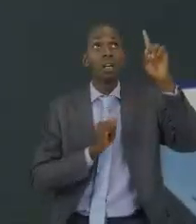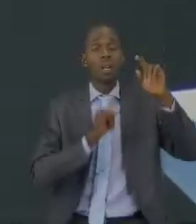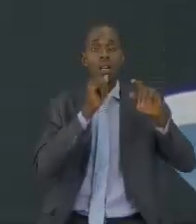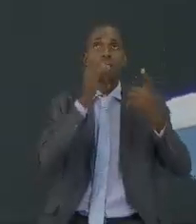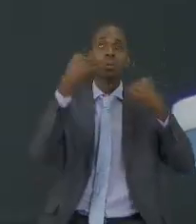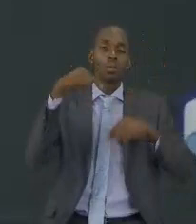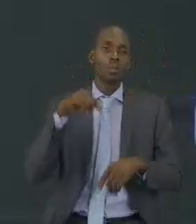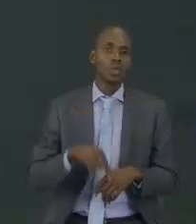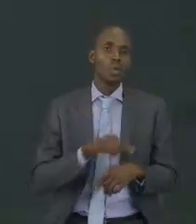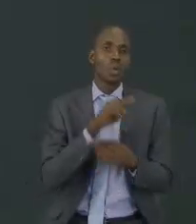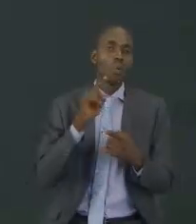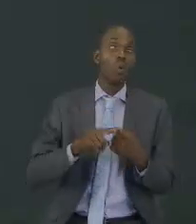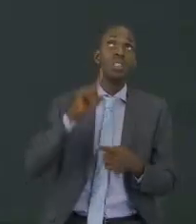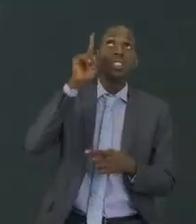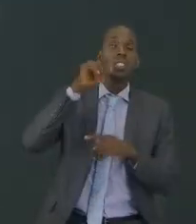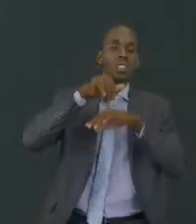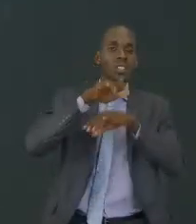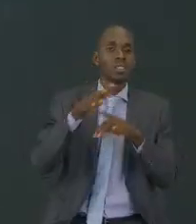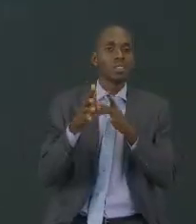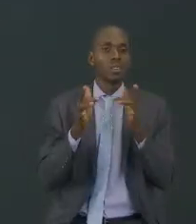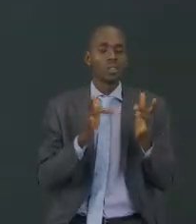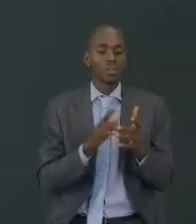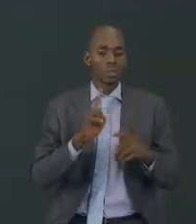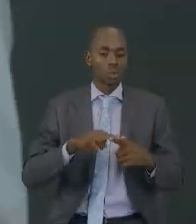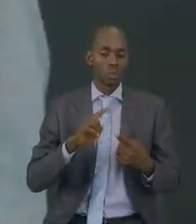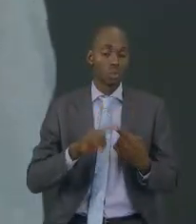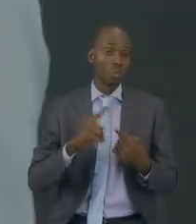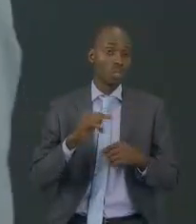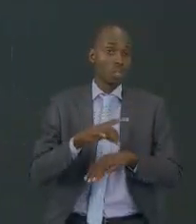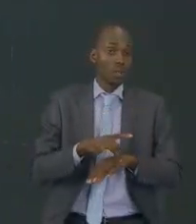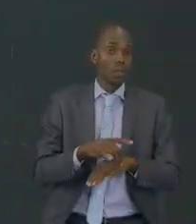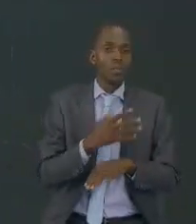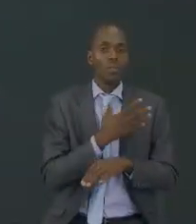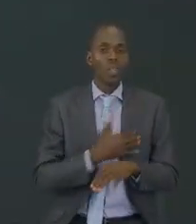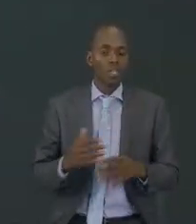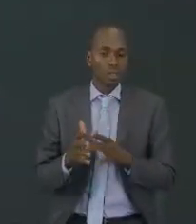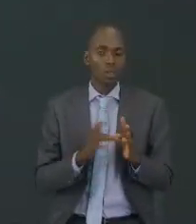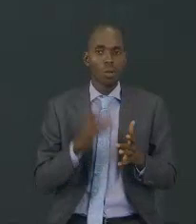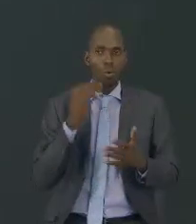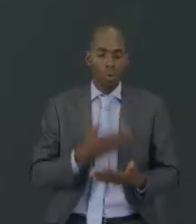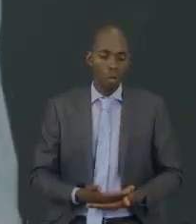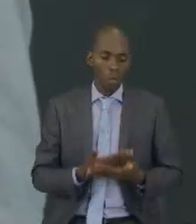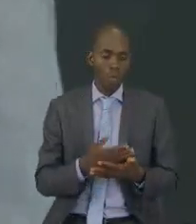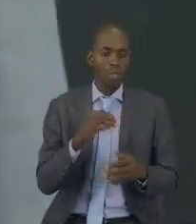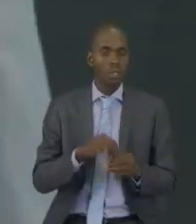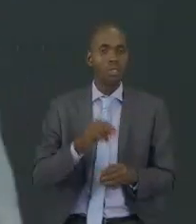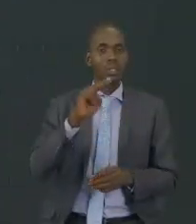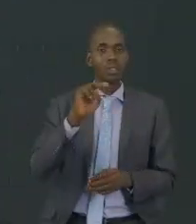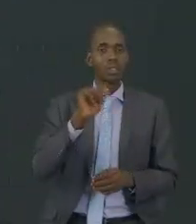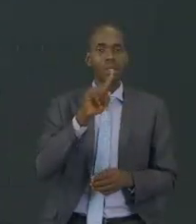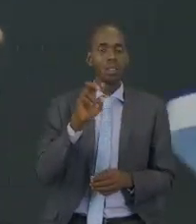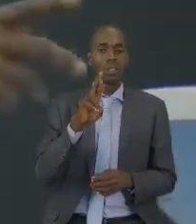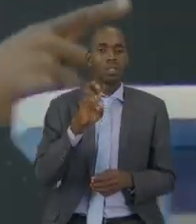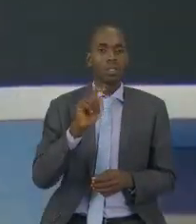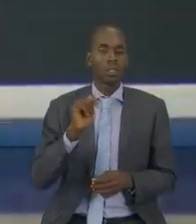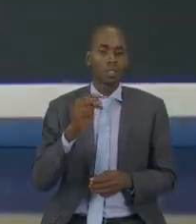he sent Jesus to earth and he was born in Nazareth and laid